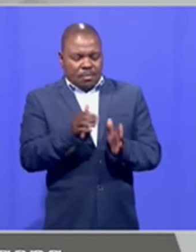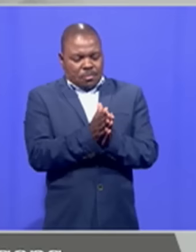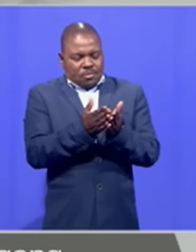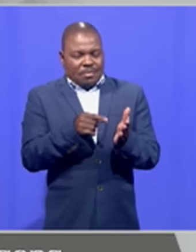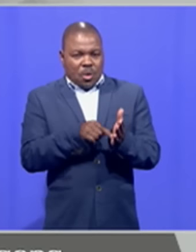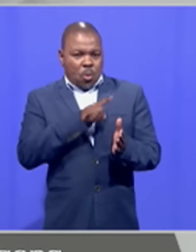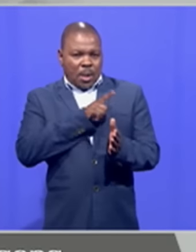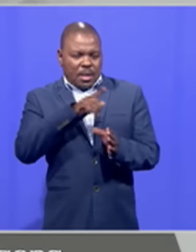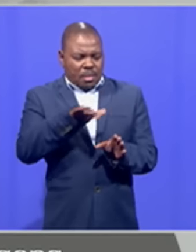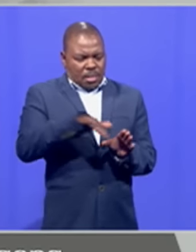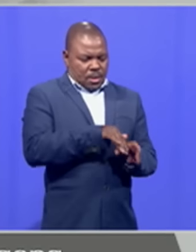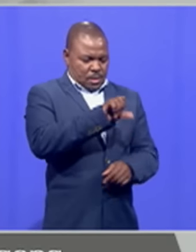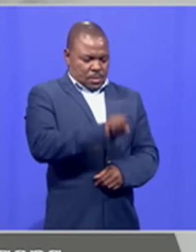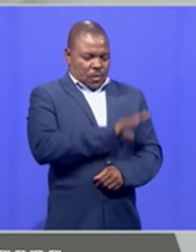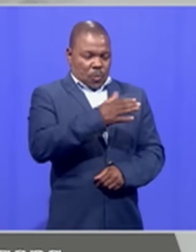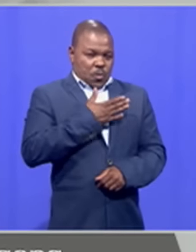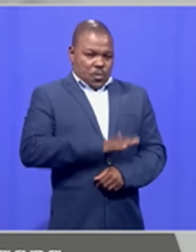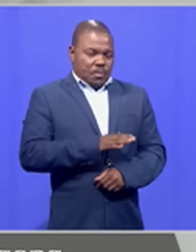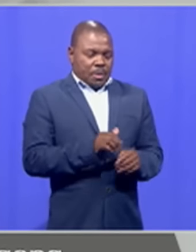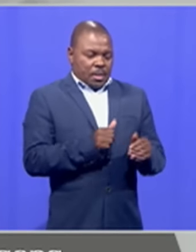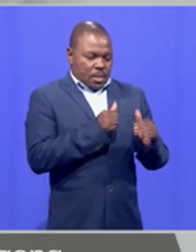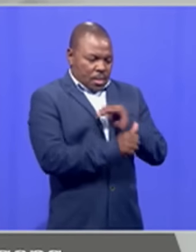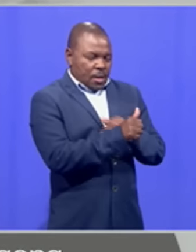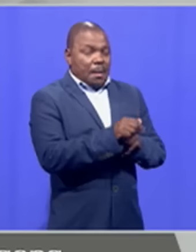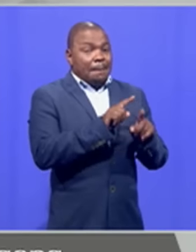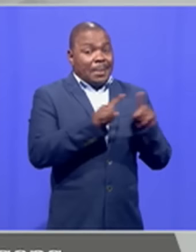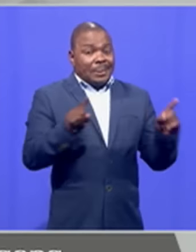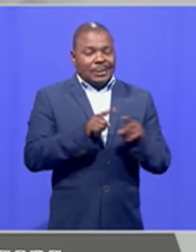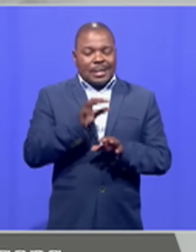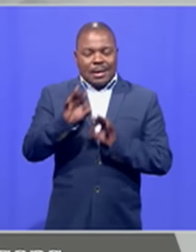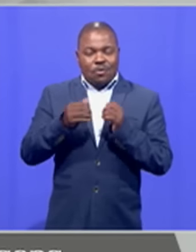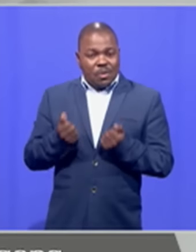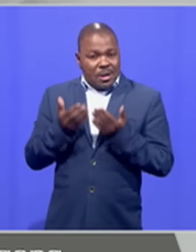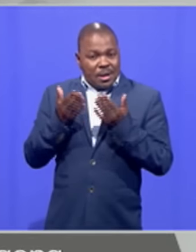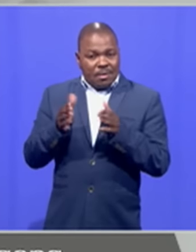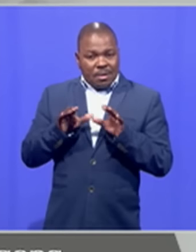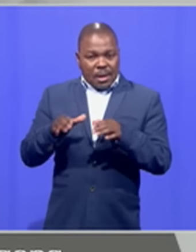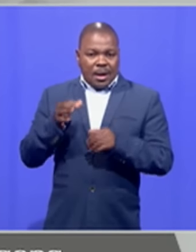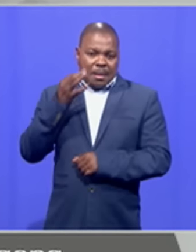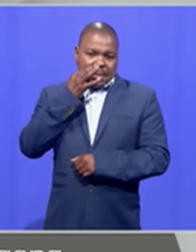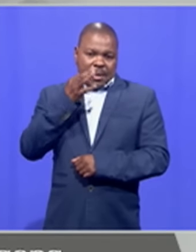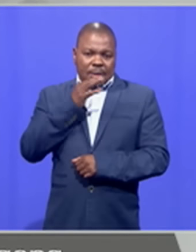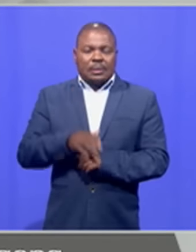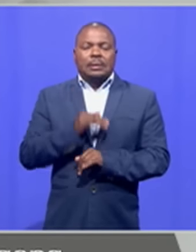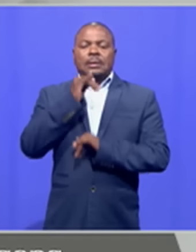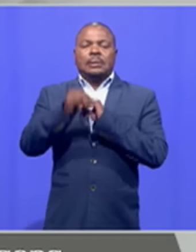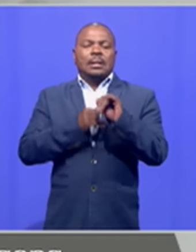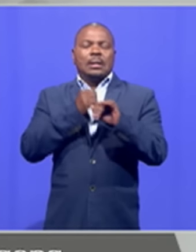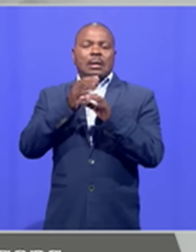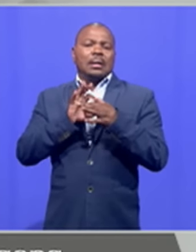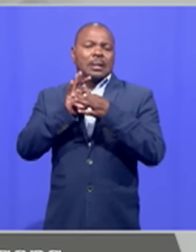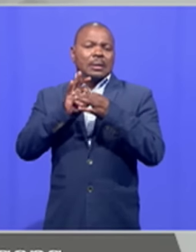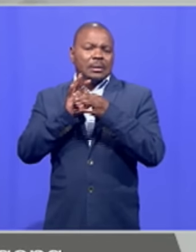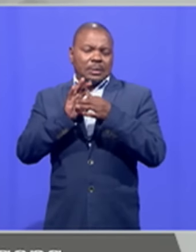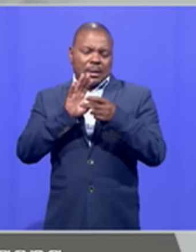bao ba nyakago botšhabelo ka Afrika Borwa. E fela ka dingwaleng Gift of the Givers e re kgoro ya segwera sa boditšhabatšhaba le